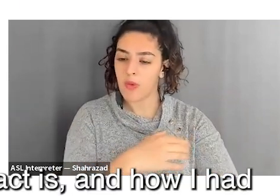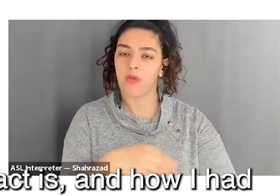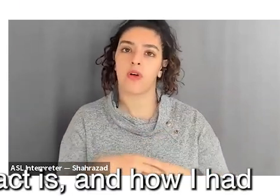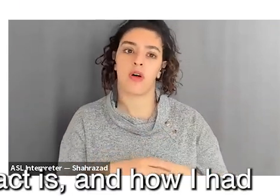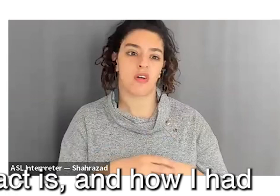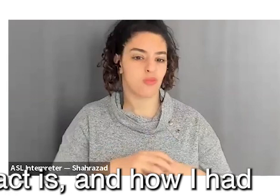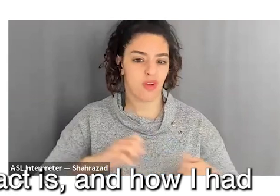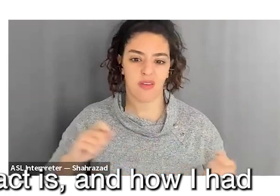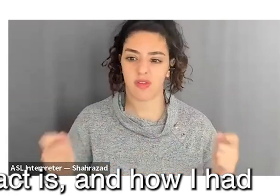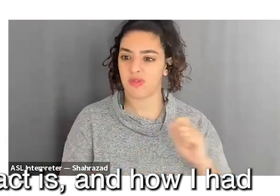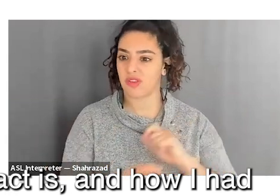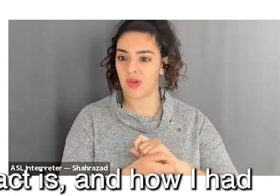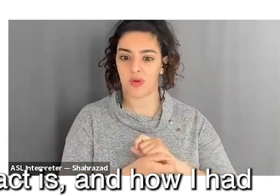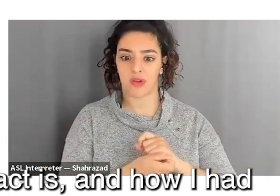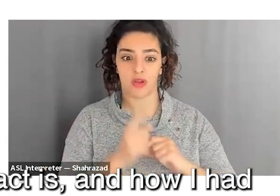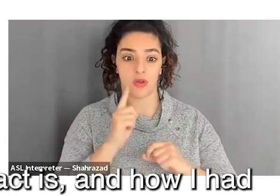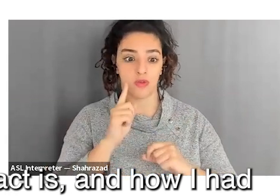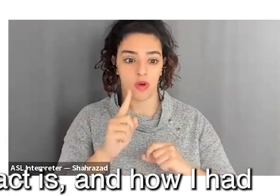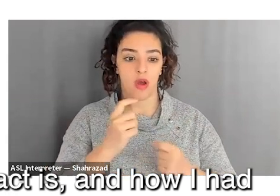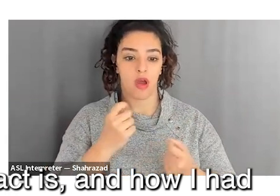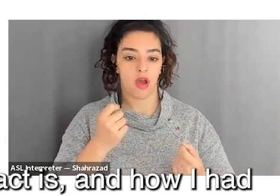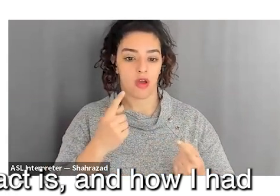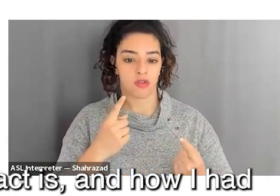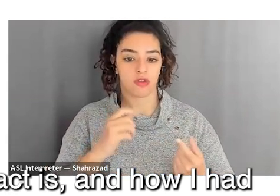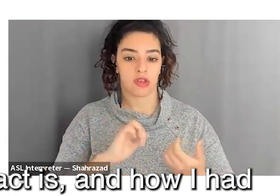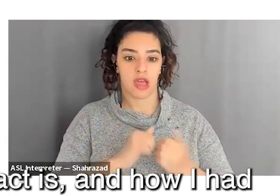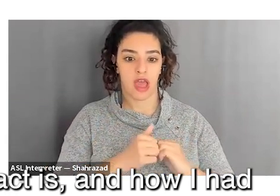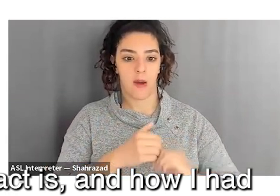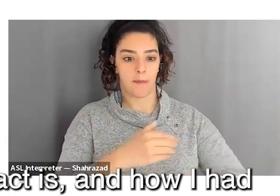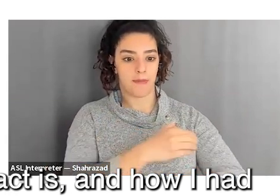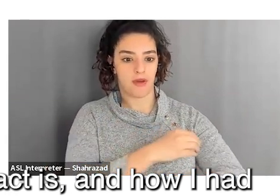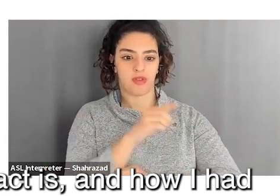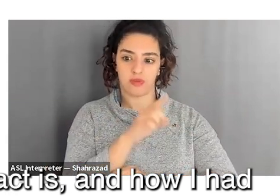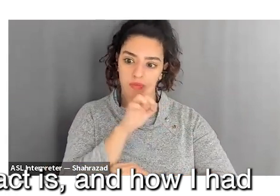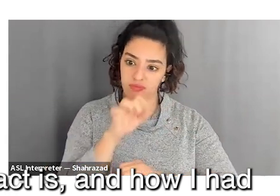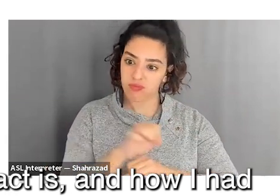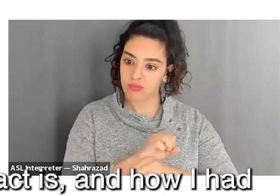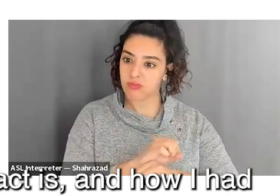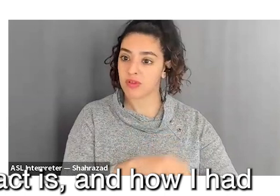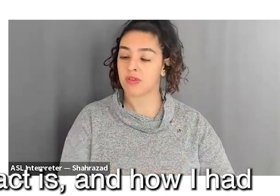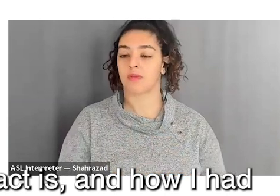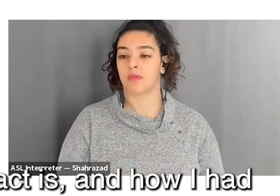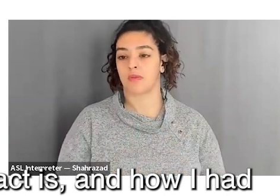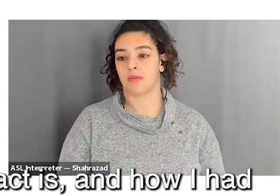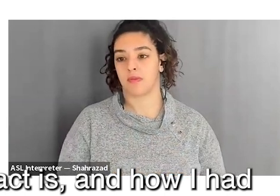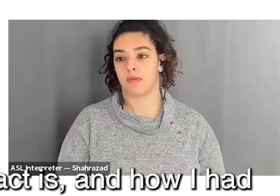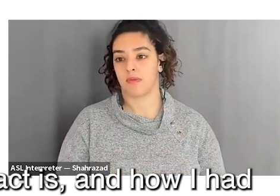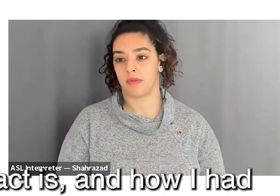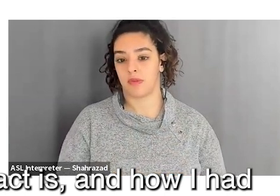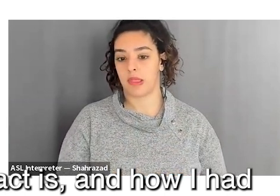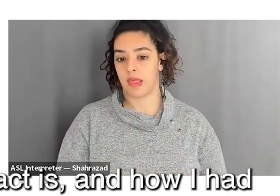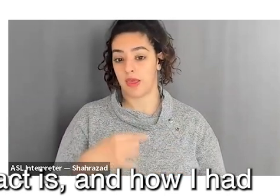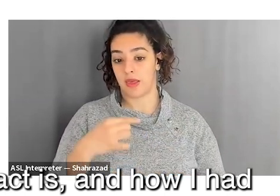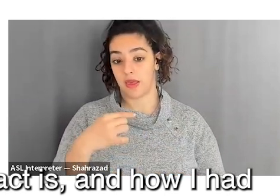revolutionary for me, and really understanding how powerful this actually is and how ahead of its time it was. Because I believe this